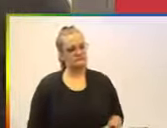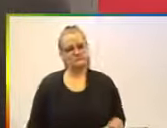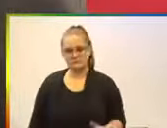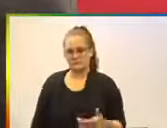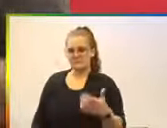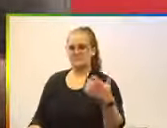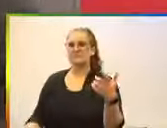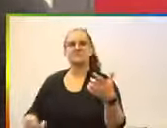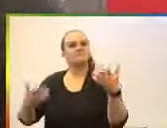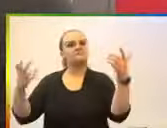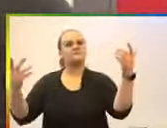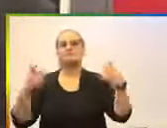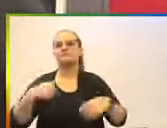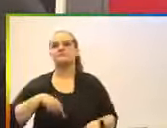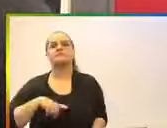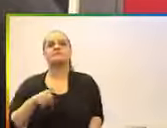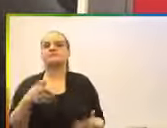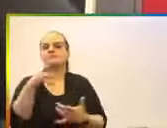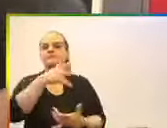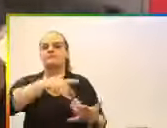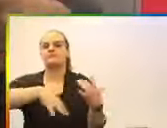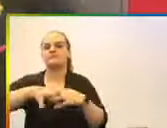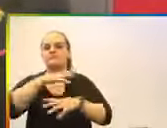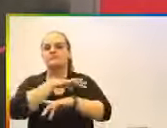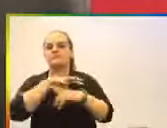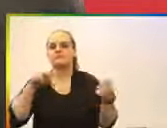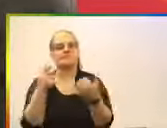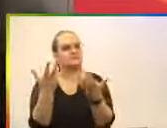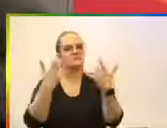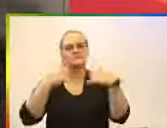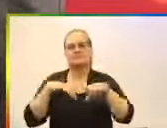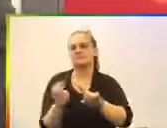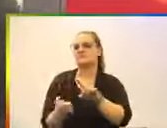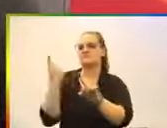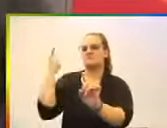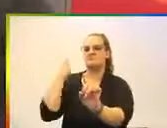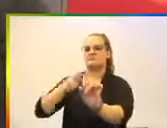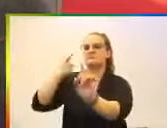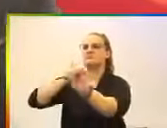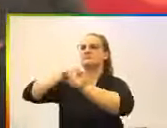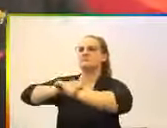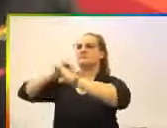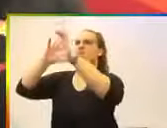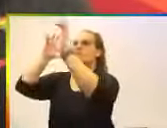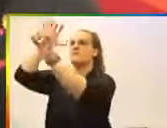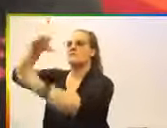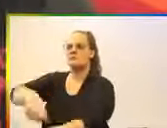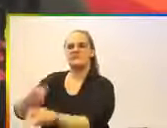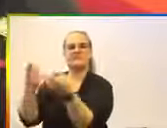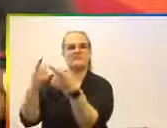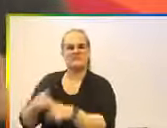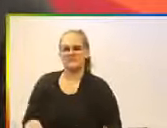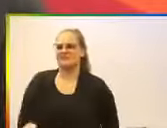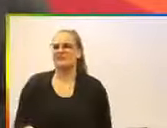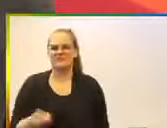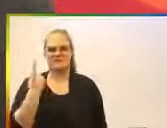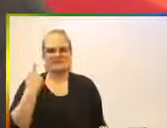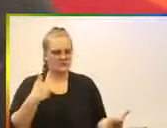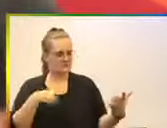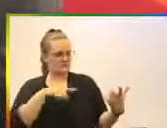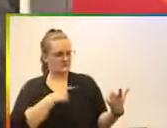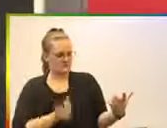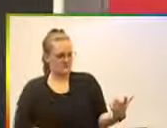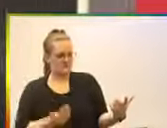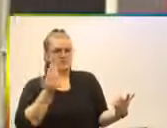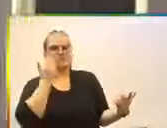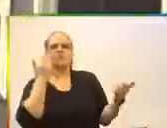Hey, ain't trying to kill the vibe and all. So hope for change, chase a dream like a waterfall. And yeah, we seen how the tower falls.